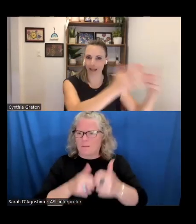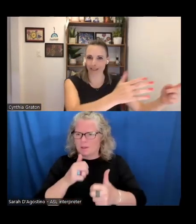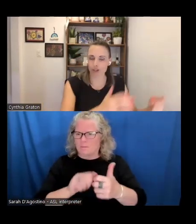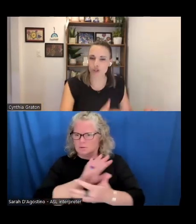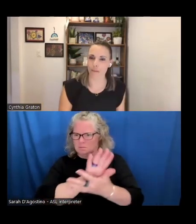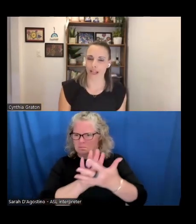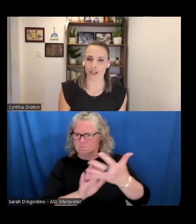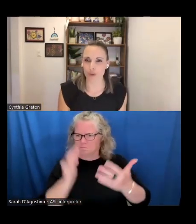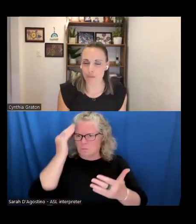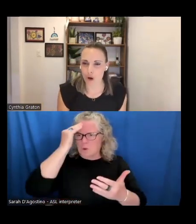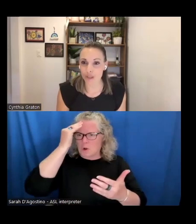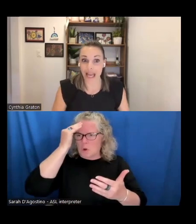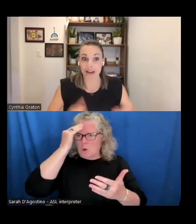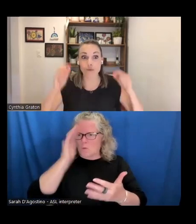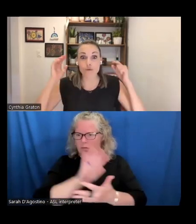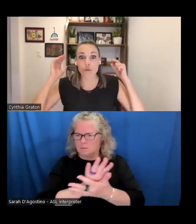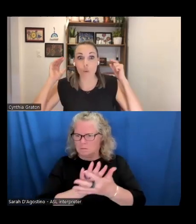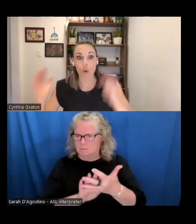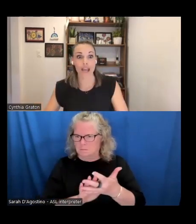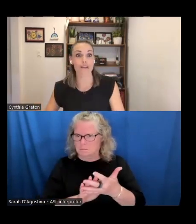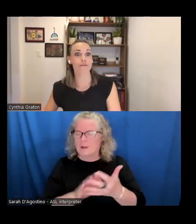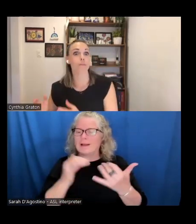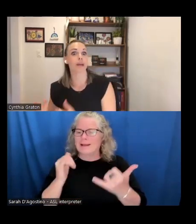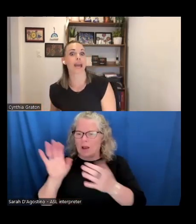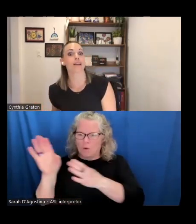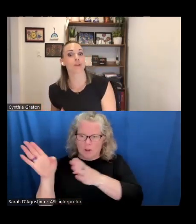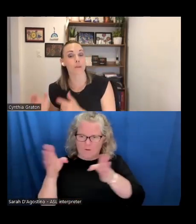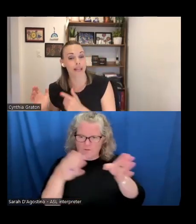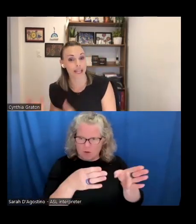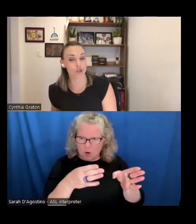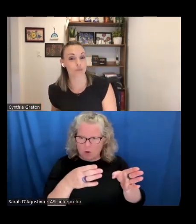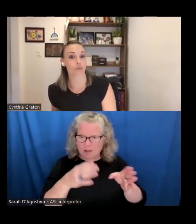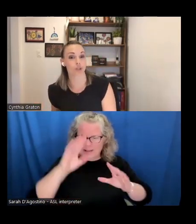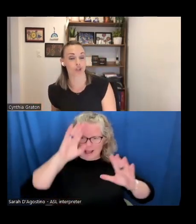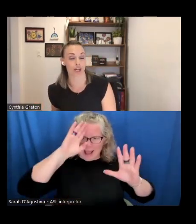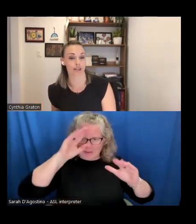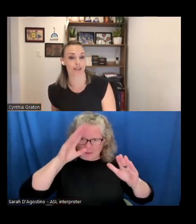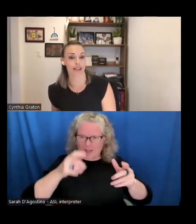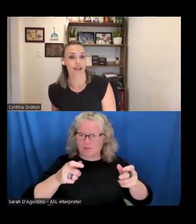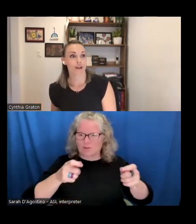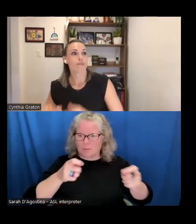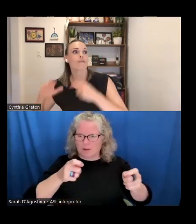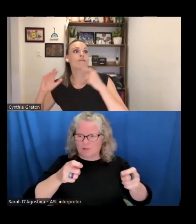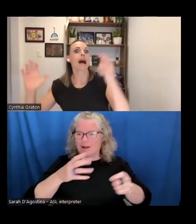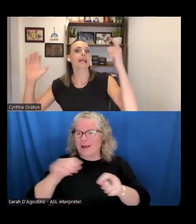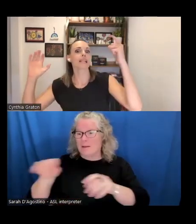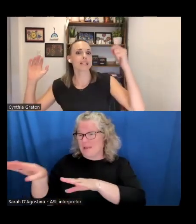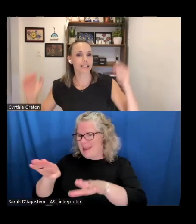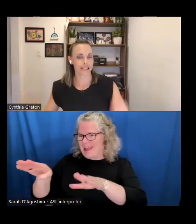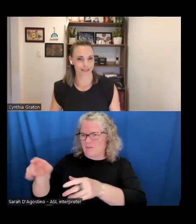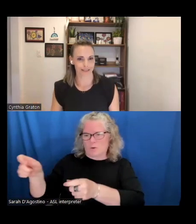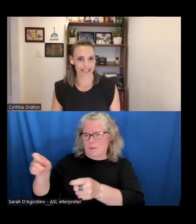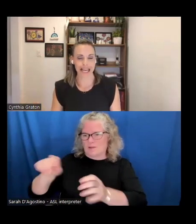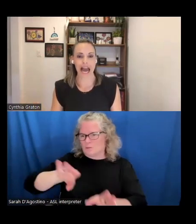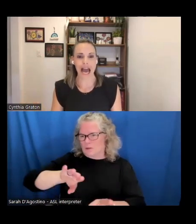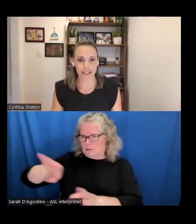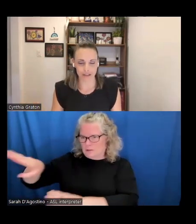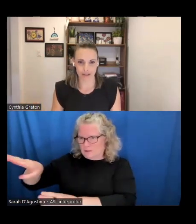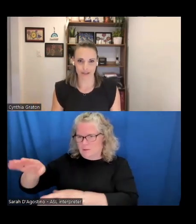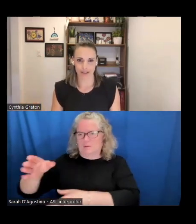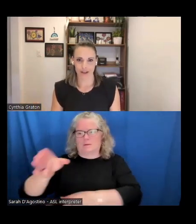into expectation management mode and move away from behavior management with Jake. Finally,